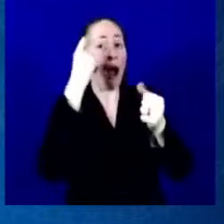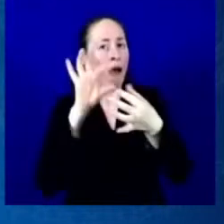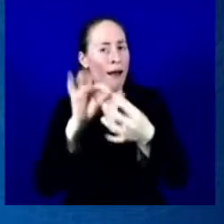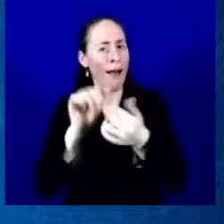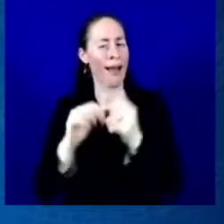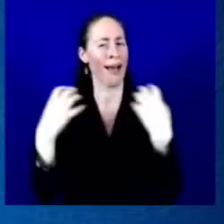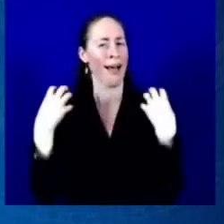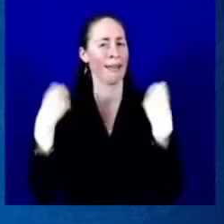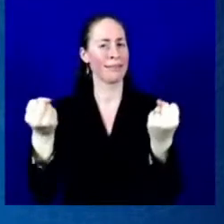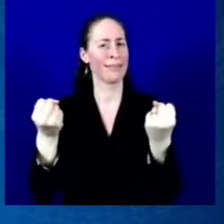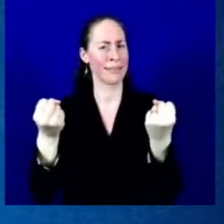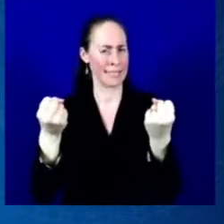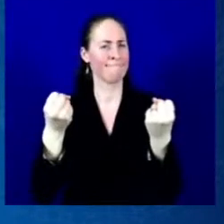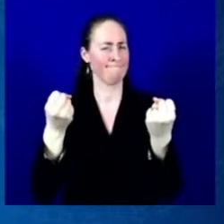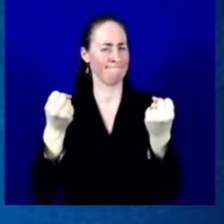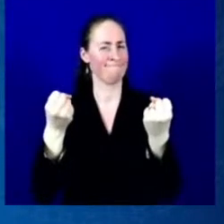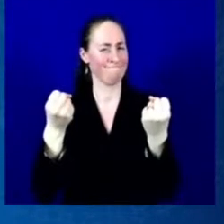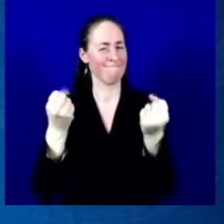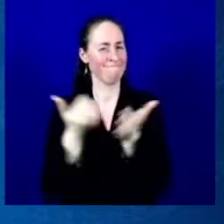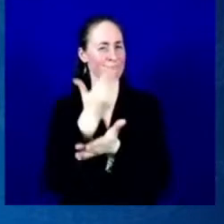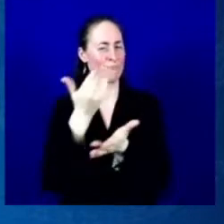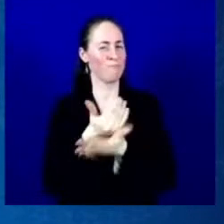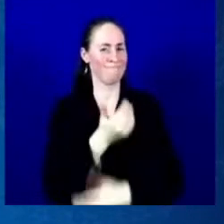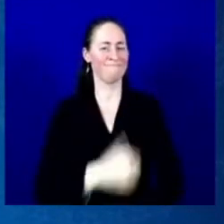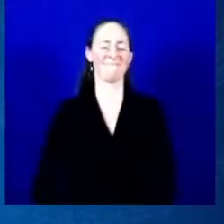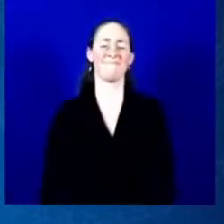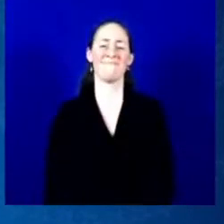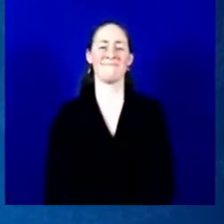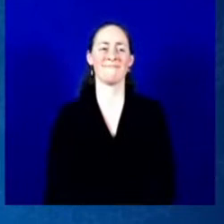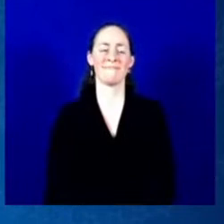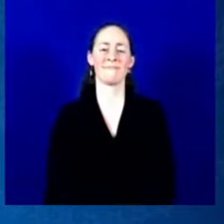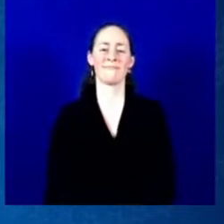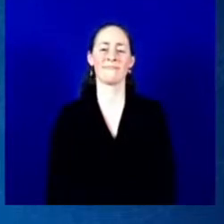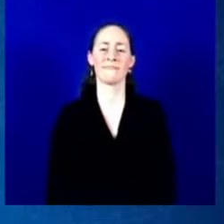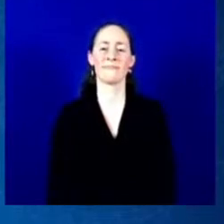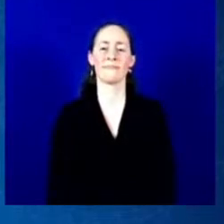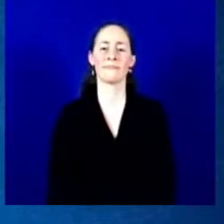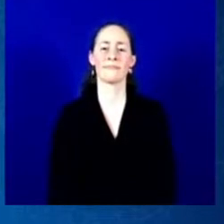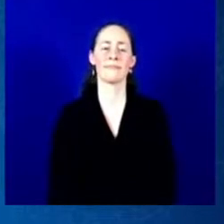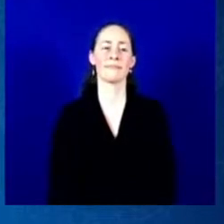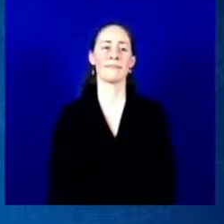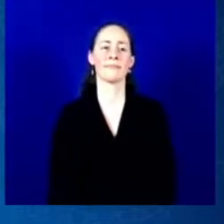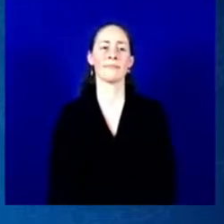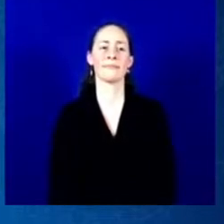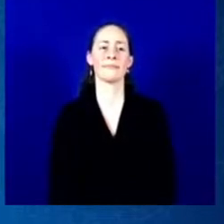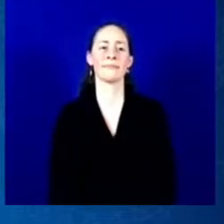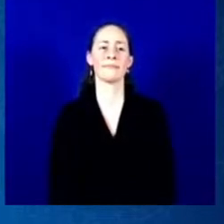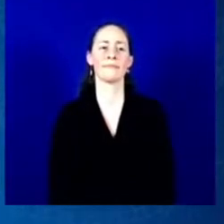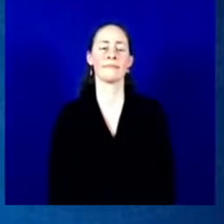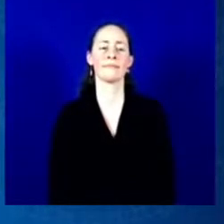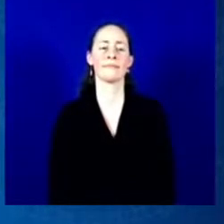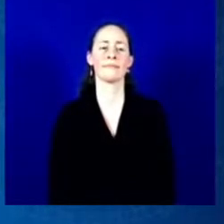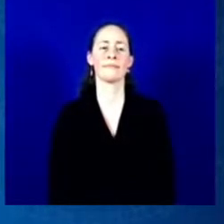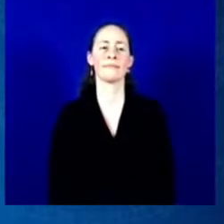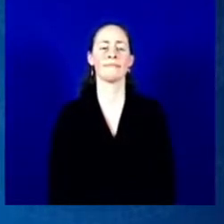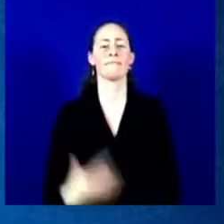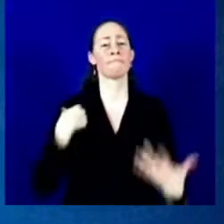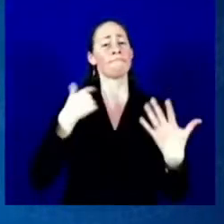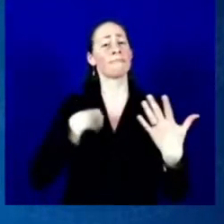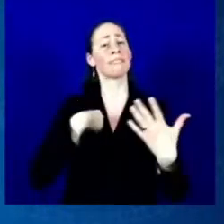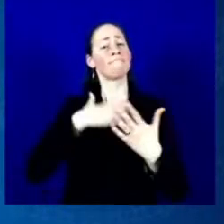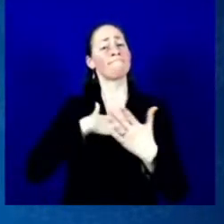And here's what it would do. It would have a singular purpose: to develop breakthroughs to